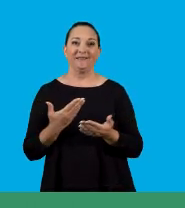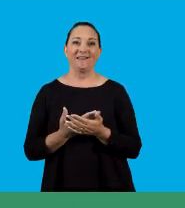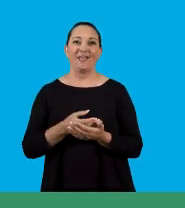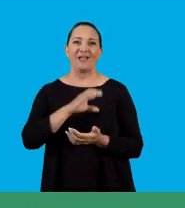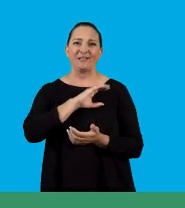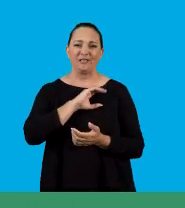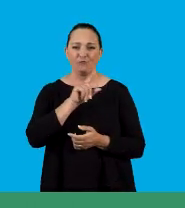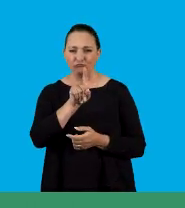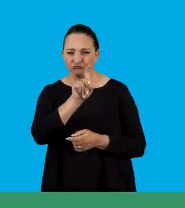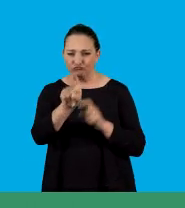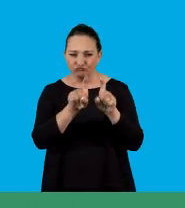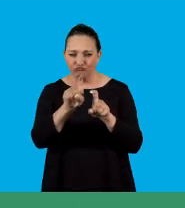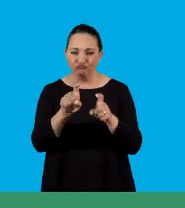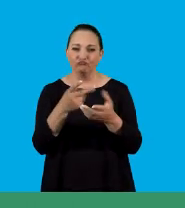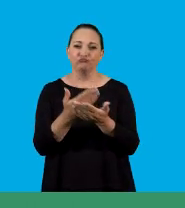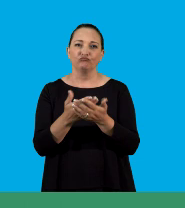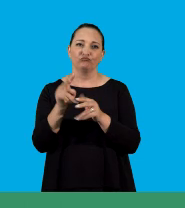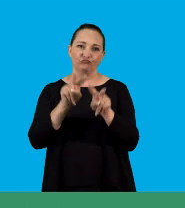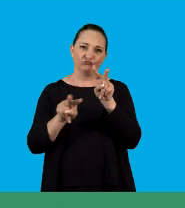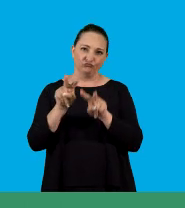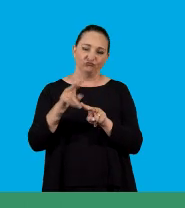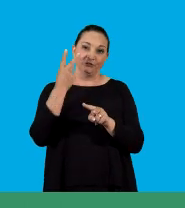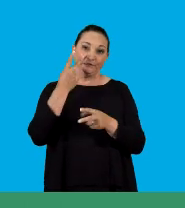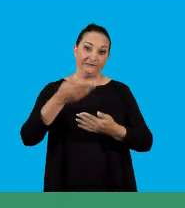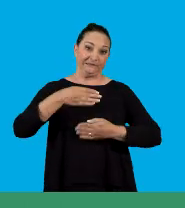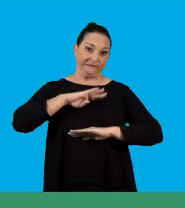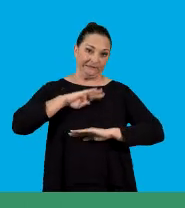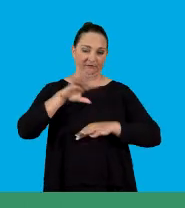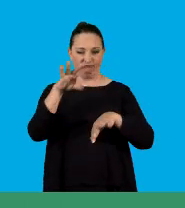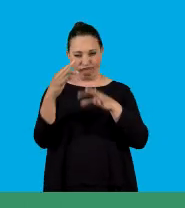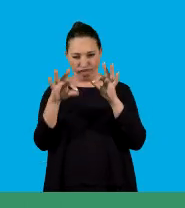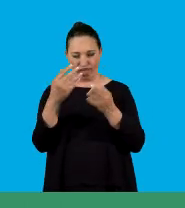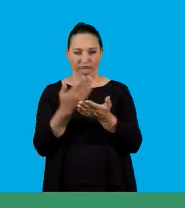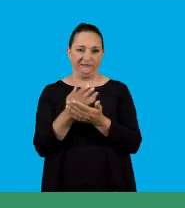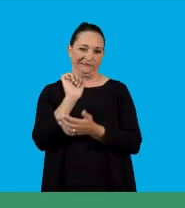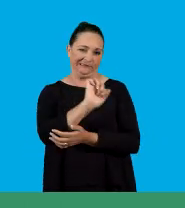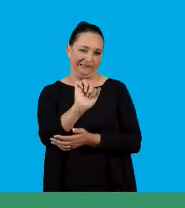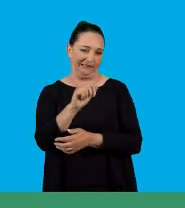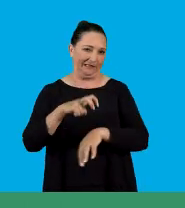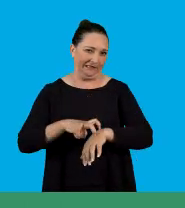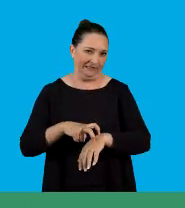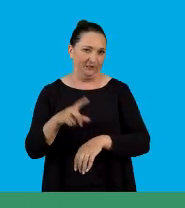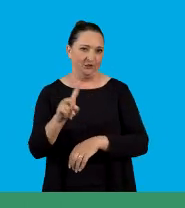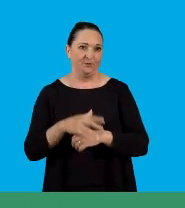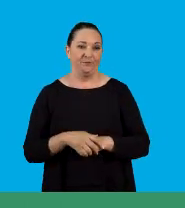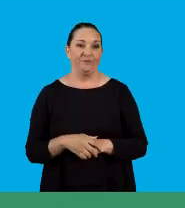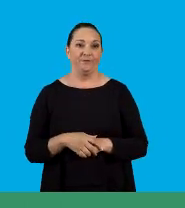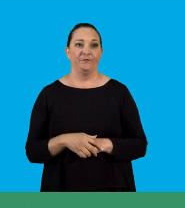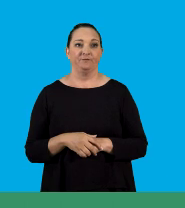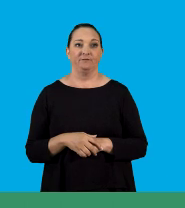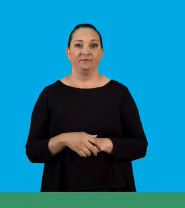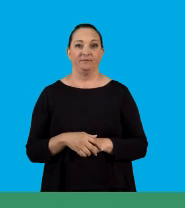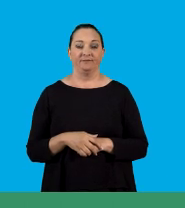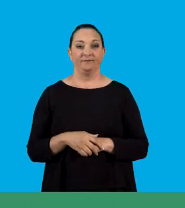use customer service to monitor customer satisfaction or analyze customer needs. Then the